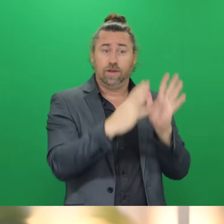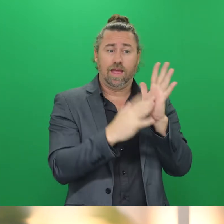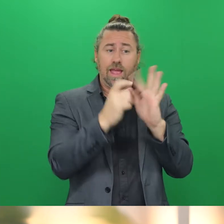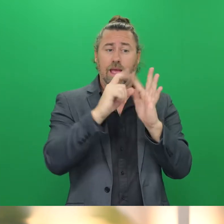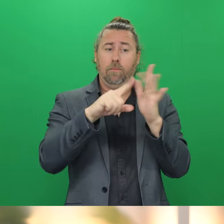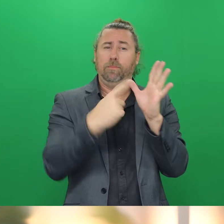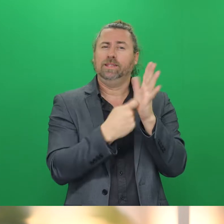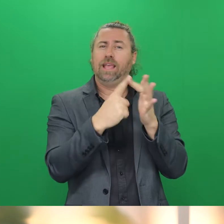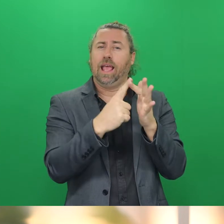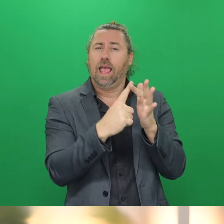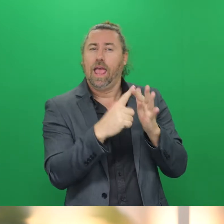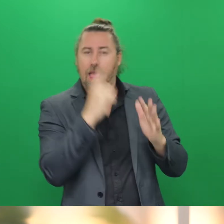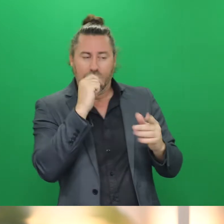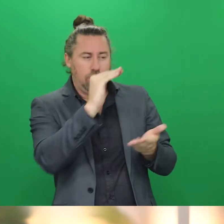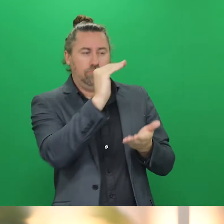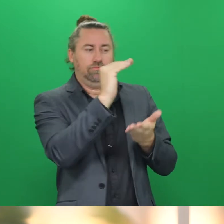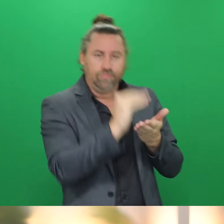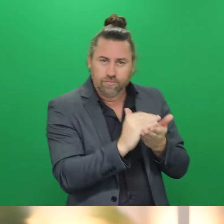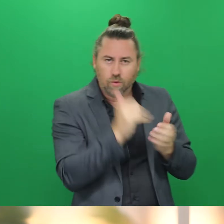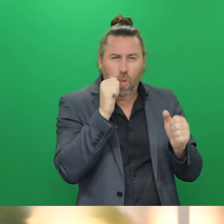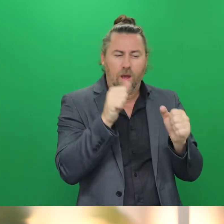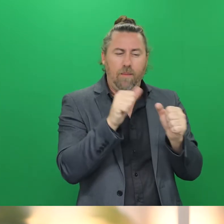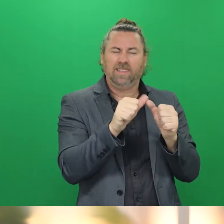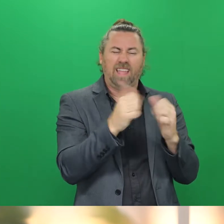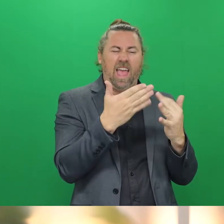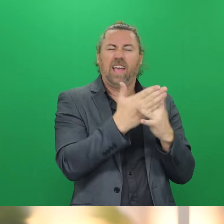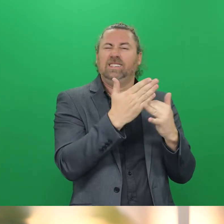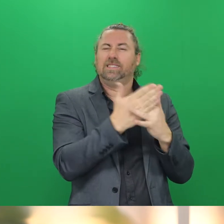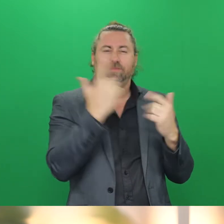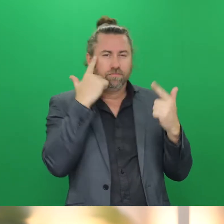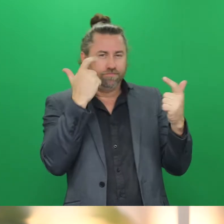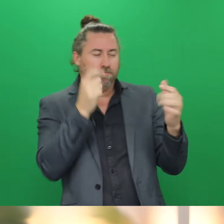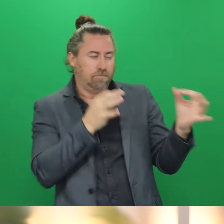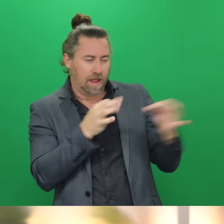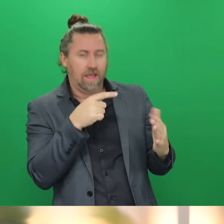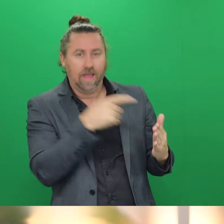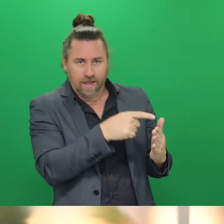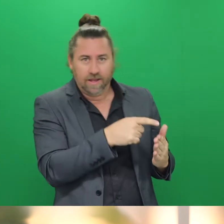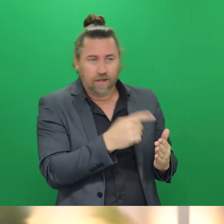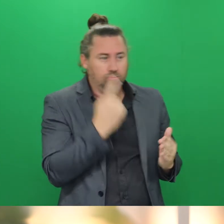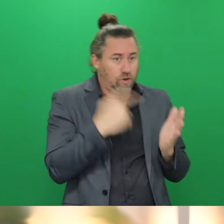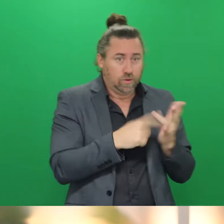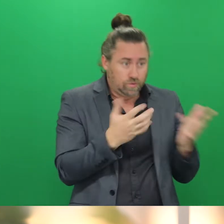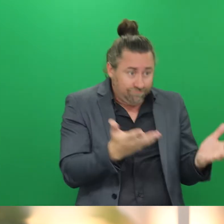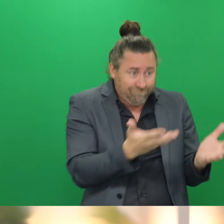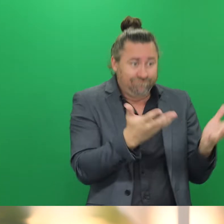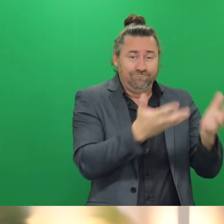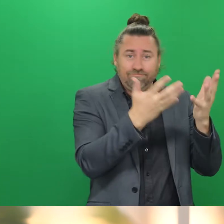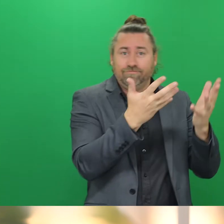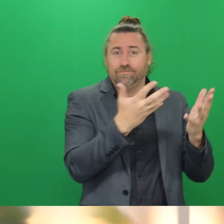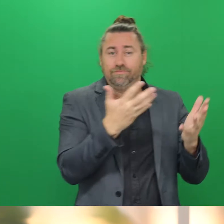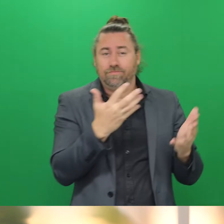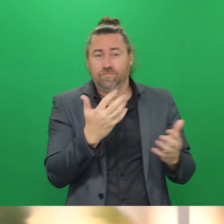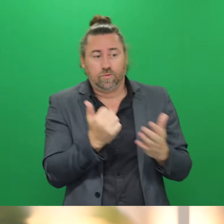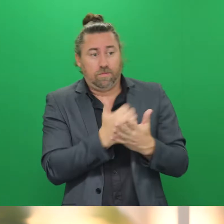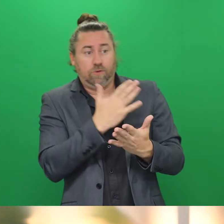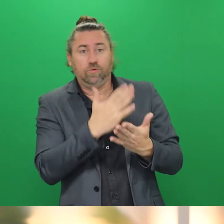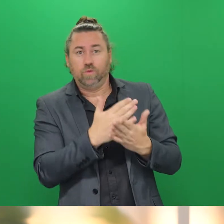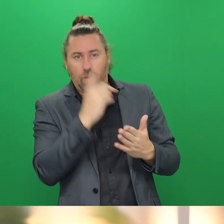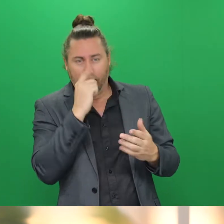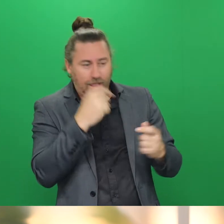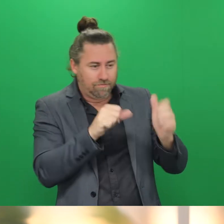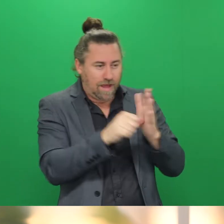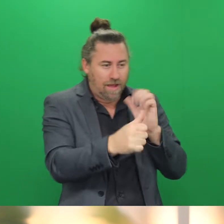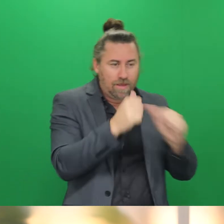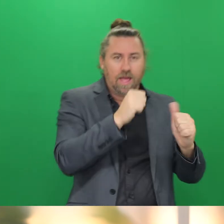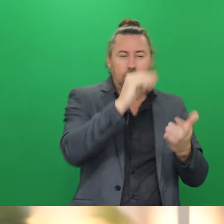Medicare rebated mental health services under the Better Access initiative, and they aim to improve outcomes for people with diagnosed mental disorders